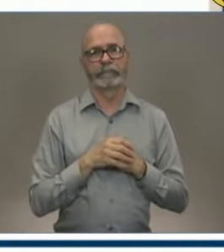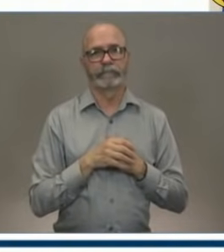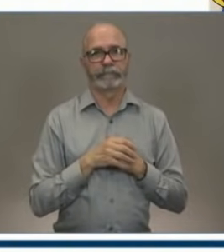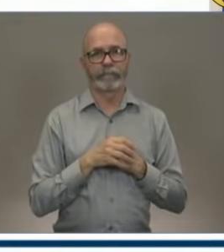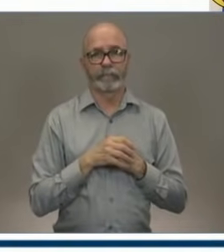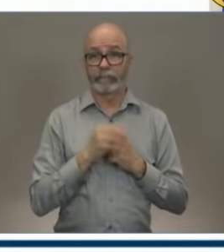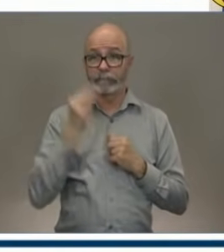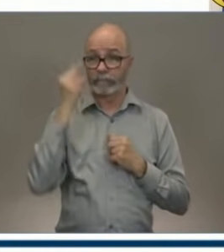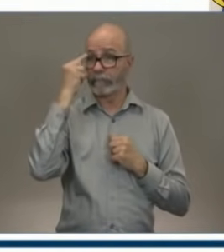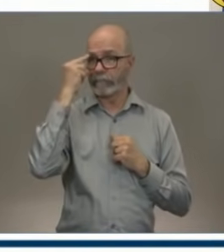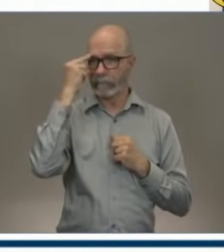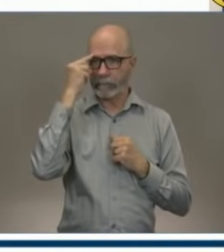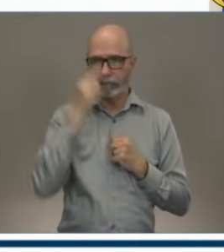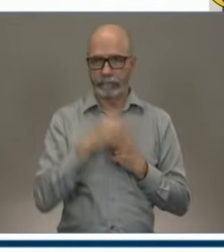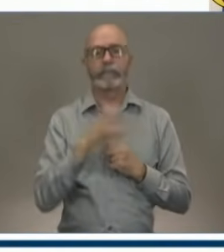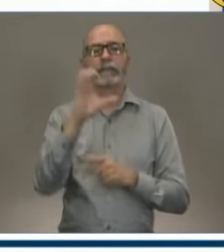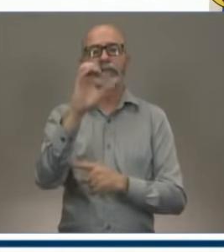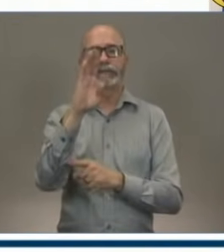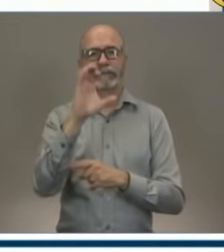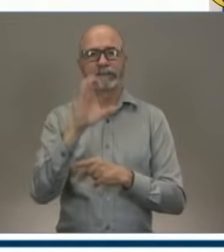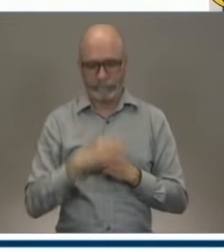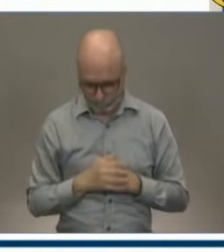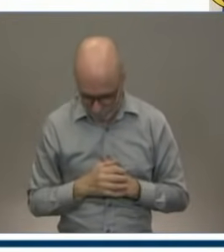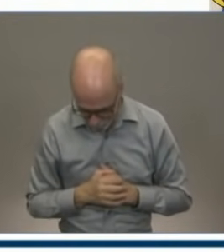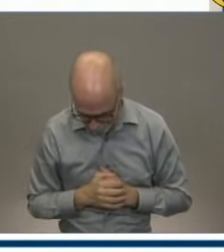to Elizabeth Chu with CBC.